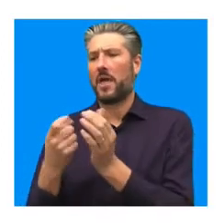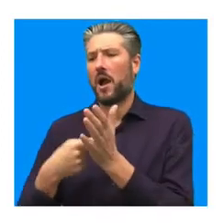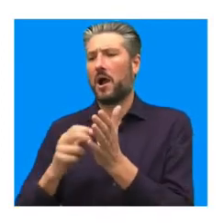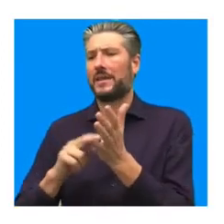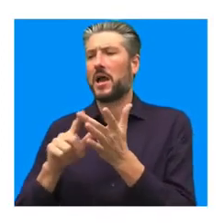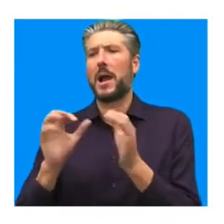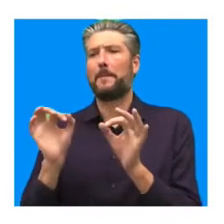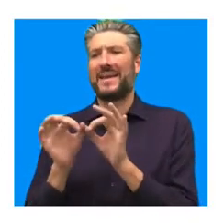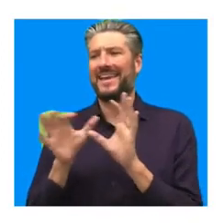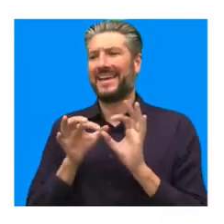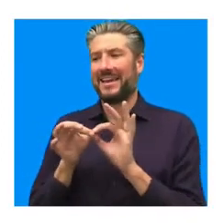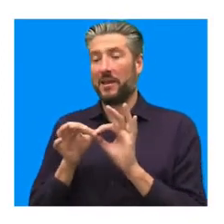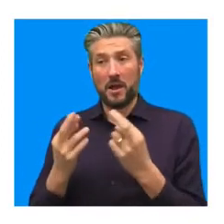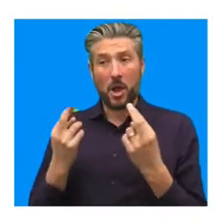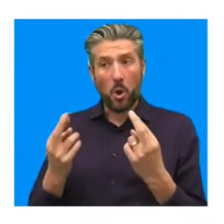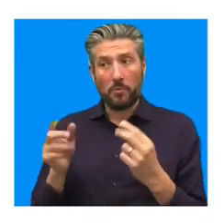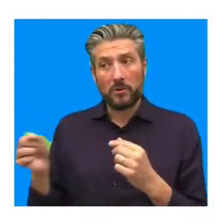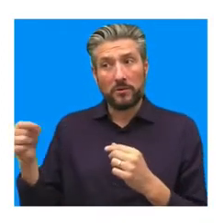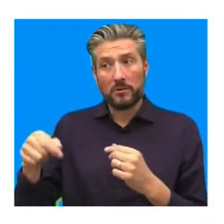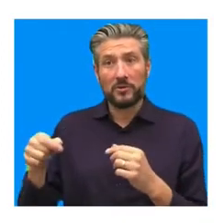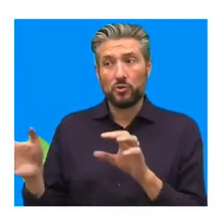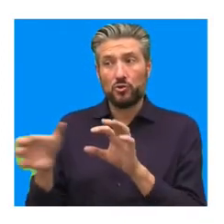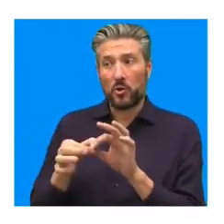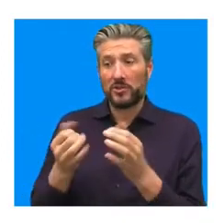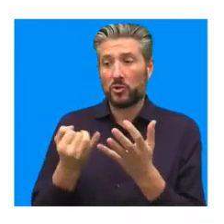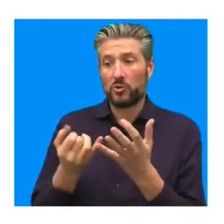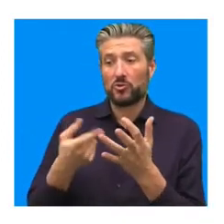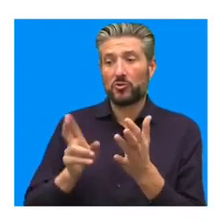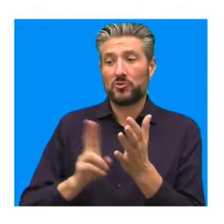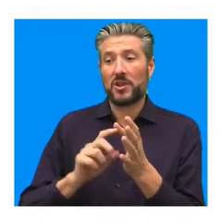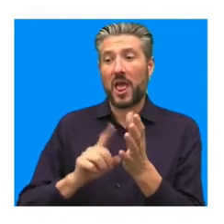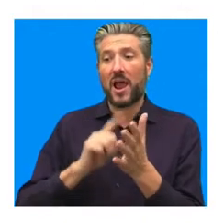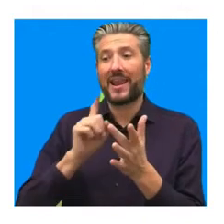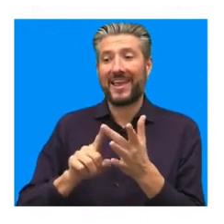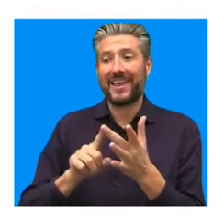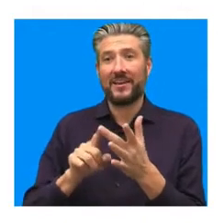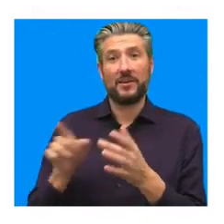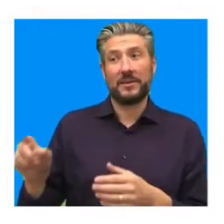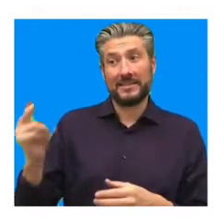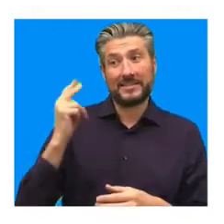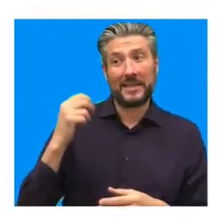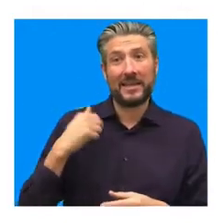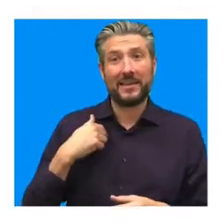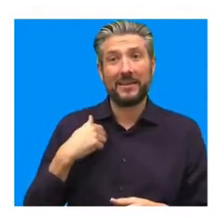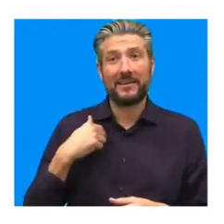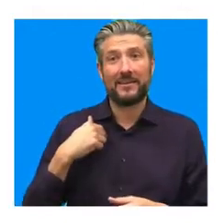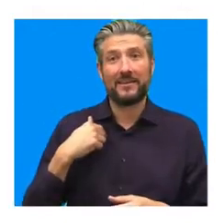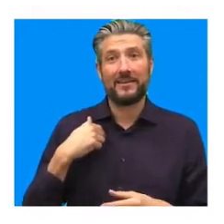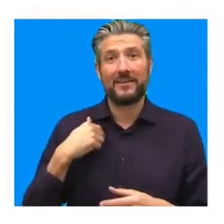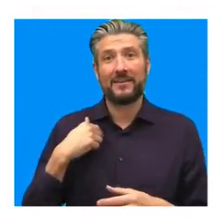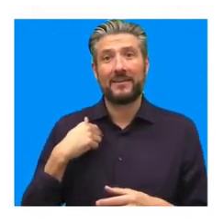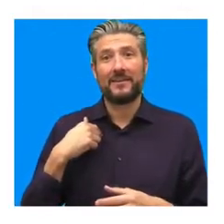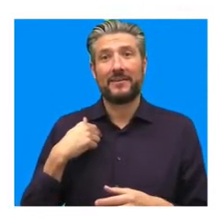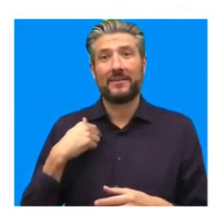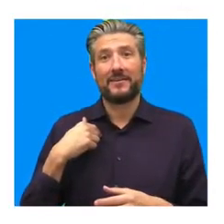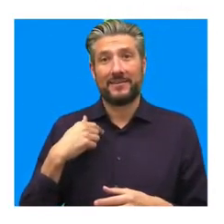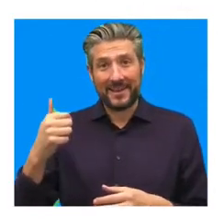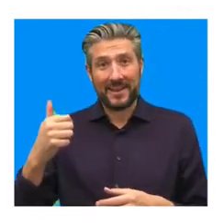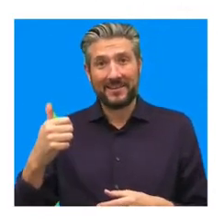join me here. Hi Sonali. I don't know if you can see me. Good, Hi. good. How are you